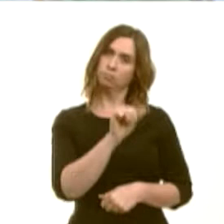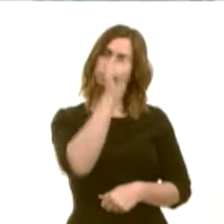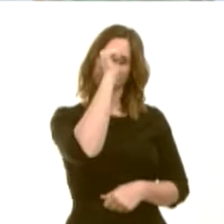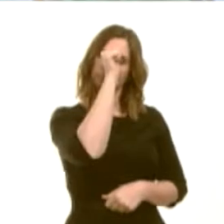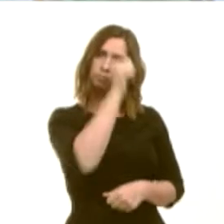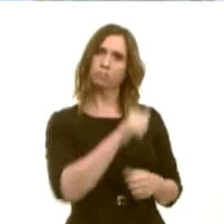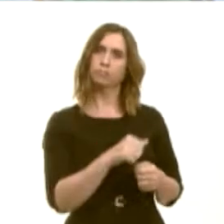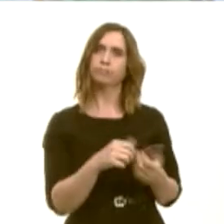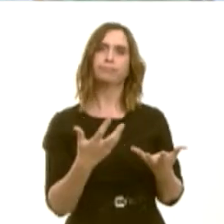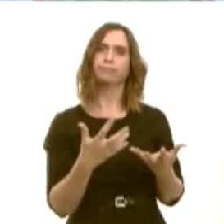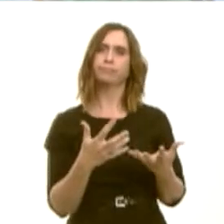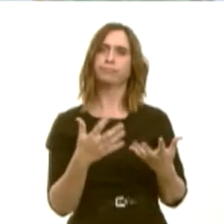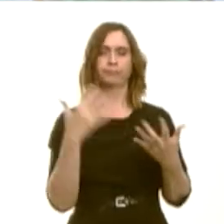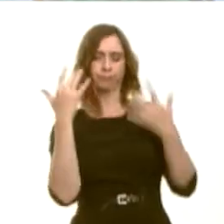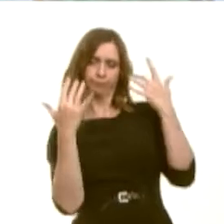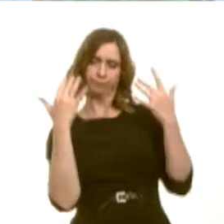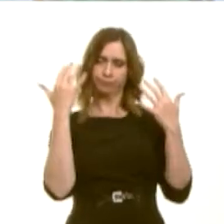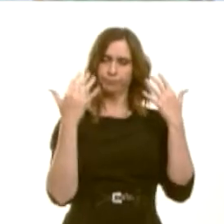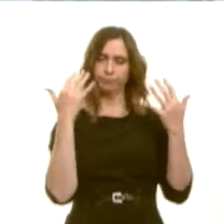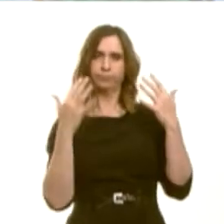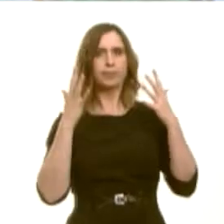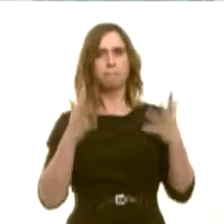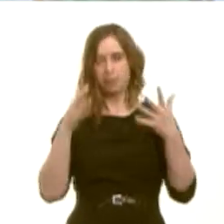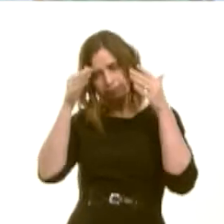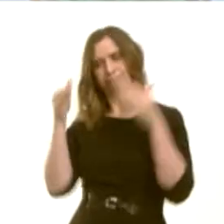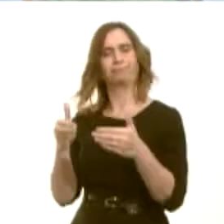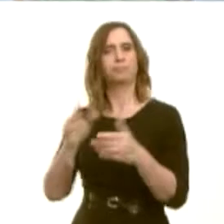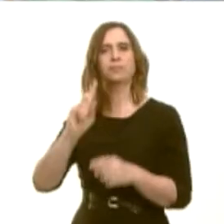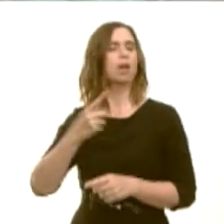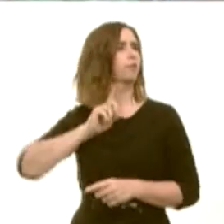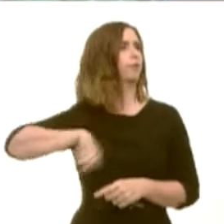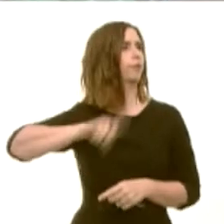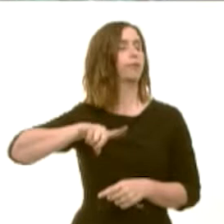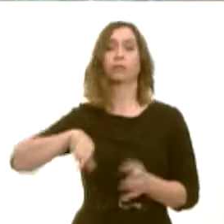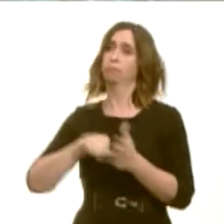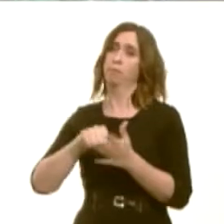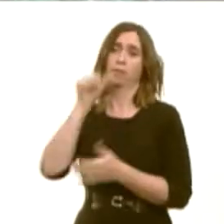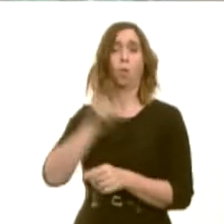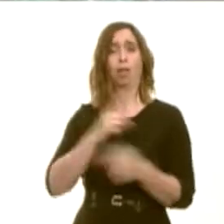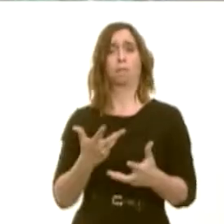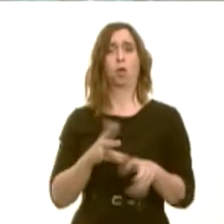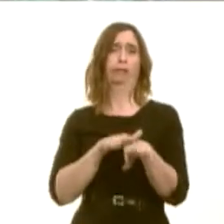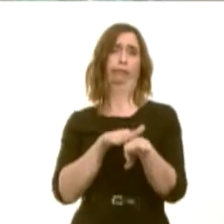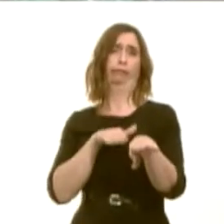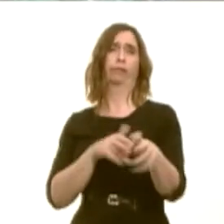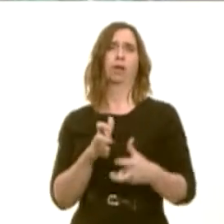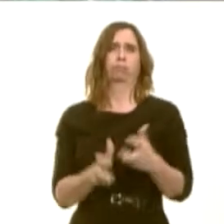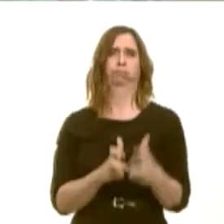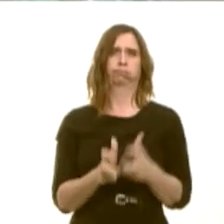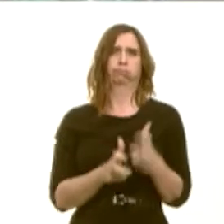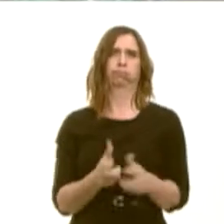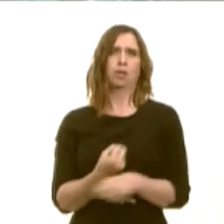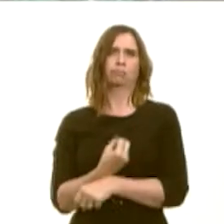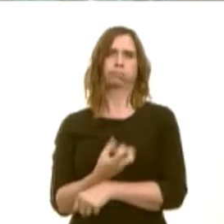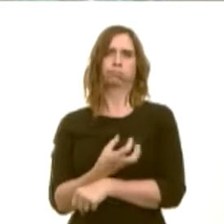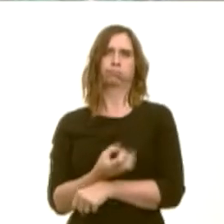isn't going to go away. We know that for substantial periods of time there are cars idling with their engines on the motorway, as it is at the moment,